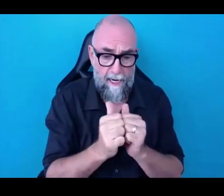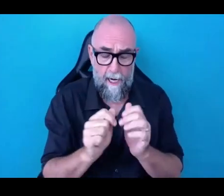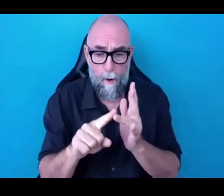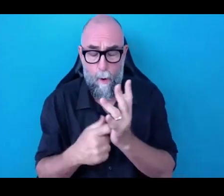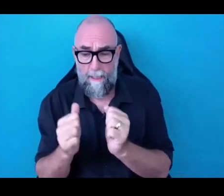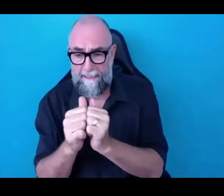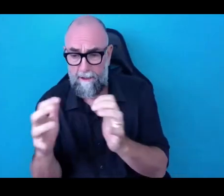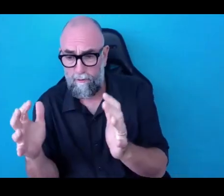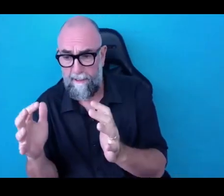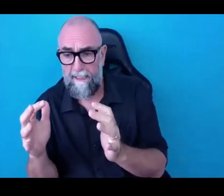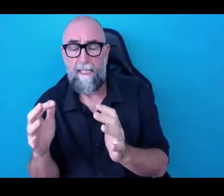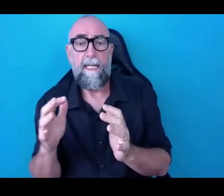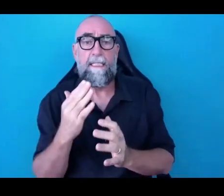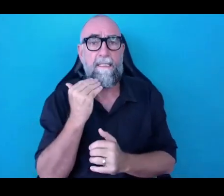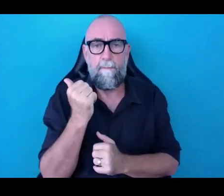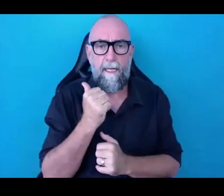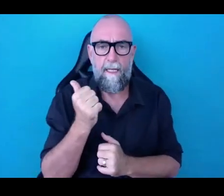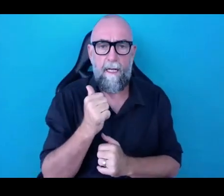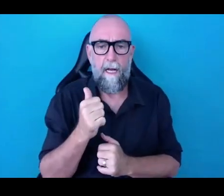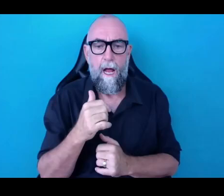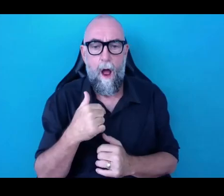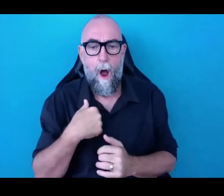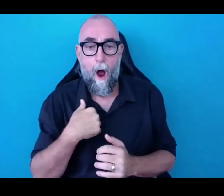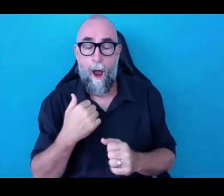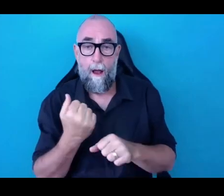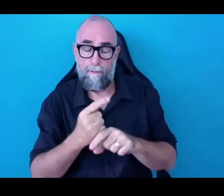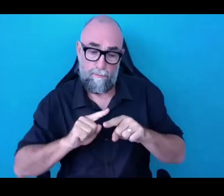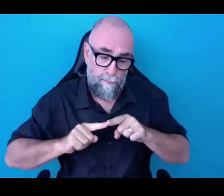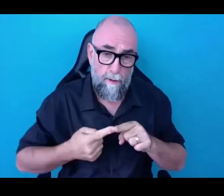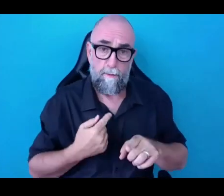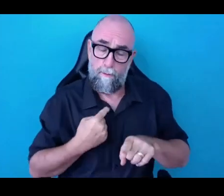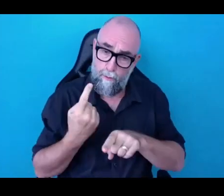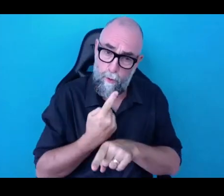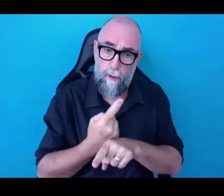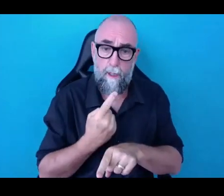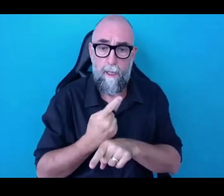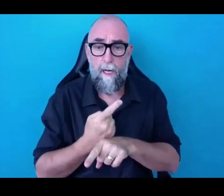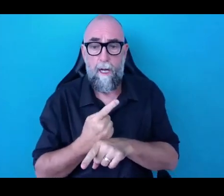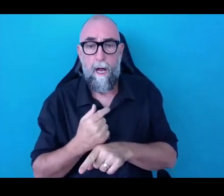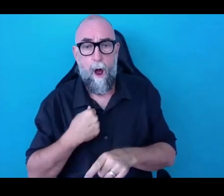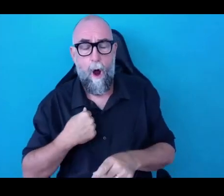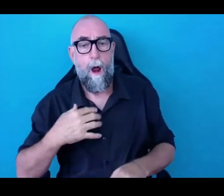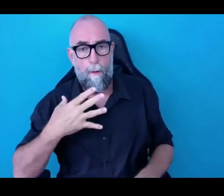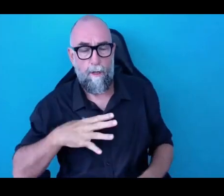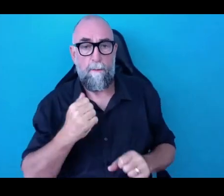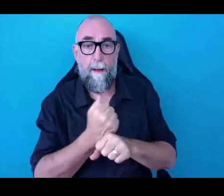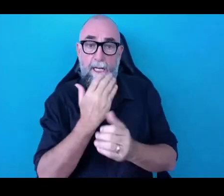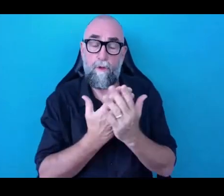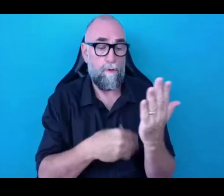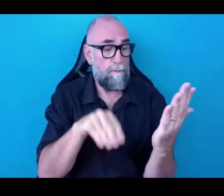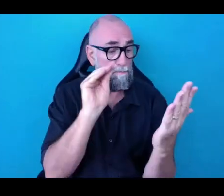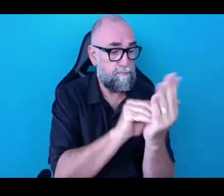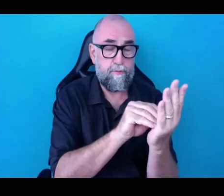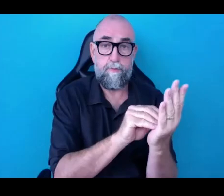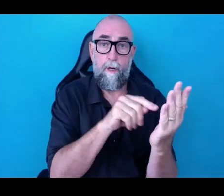processed. At times, when I make a point, I also ask and make sure that it is minuted. I want to make sure our documents reflect that